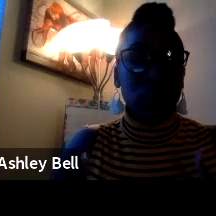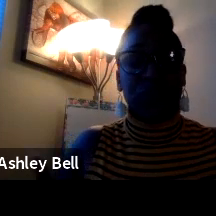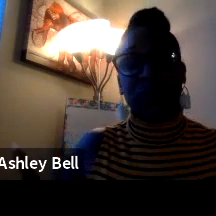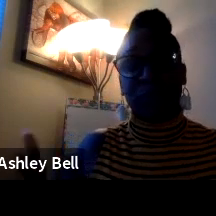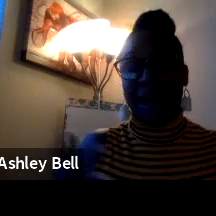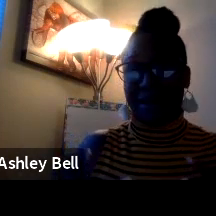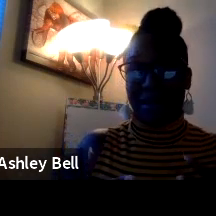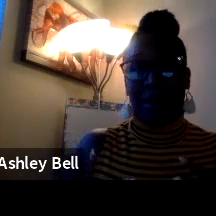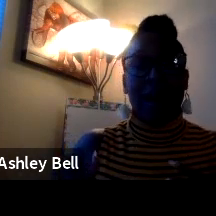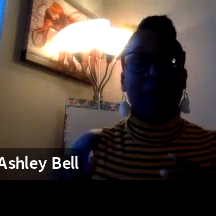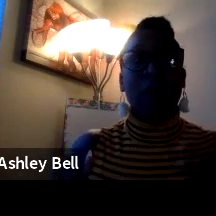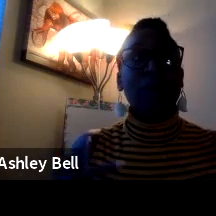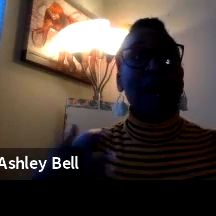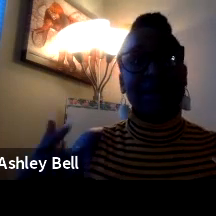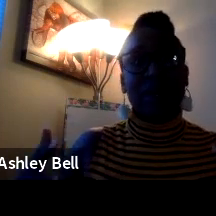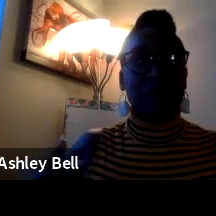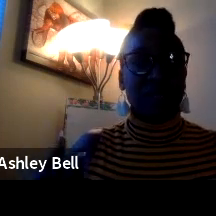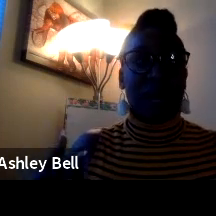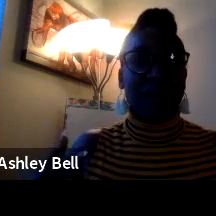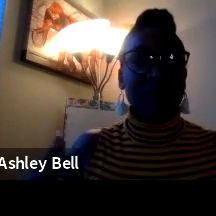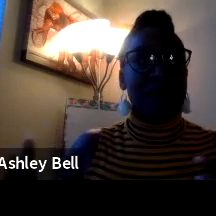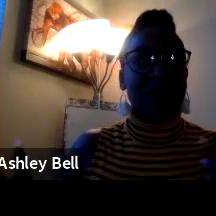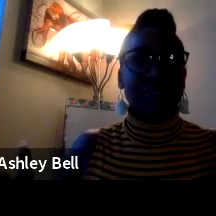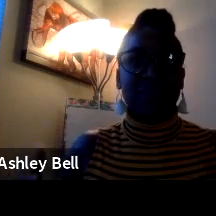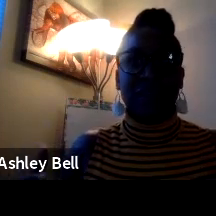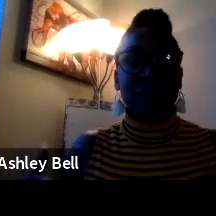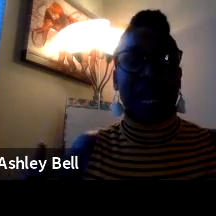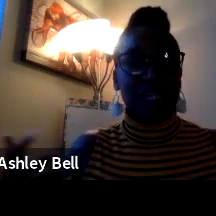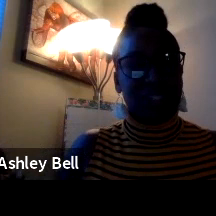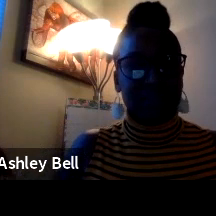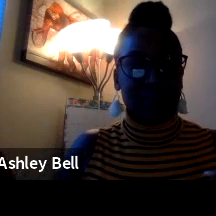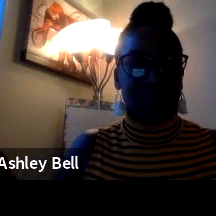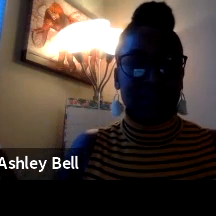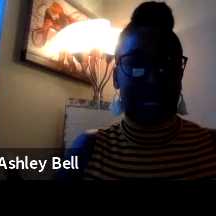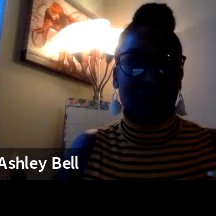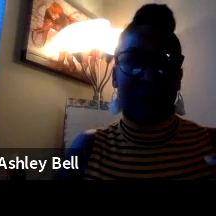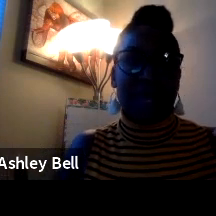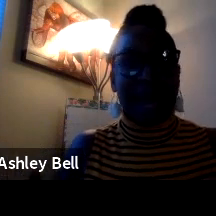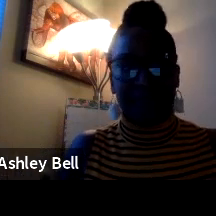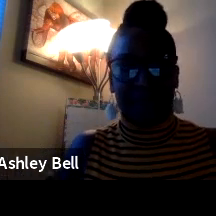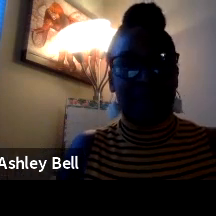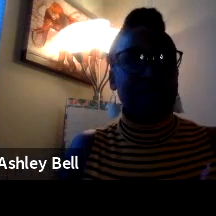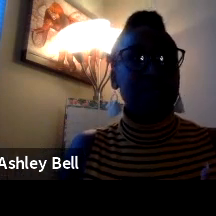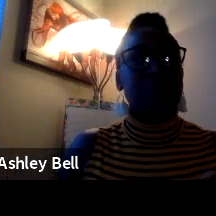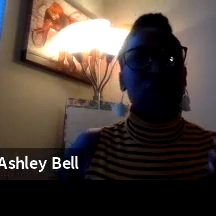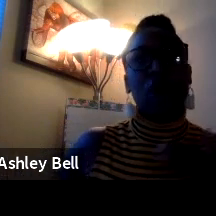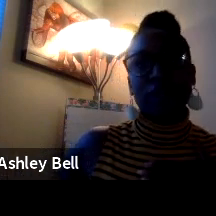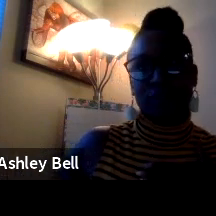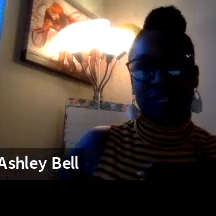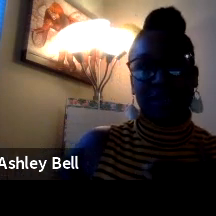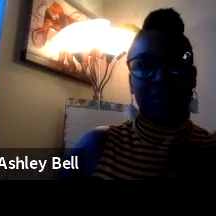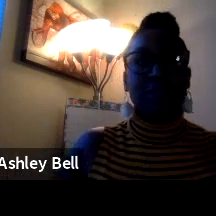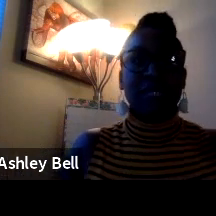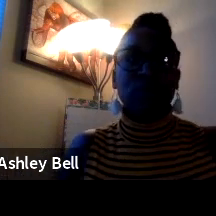in tune with your body. Our body also has a lot of different reactions to the feelings that we may be having. Sometimes our heart